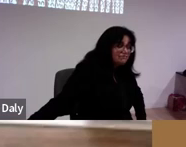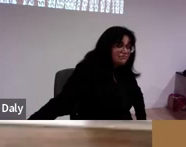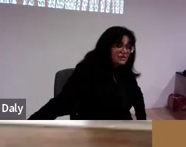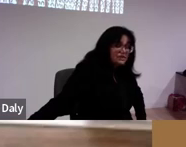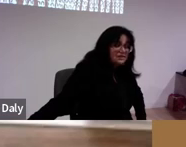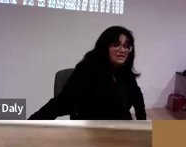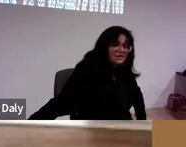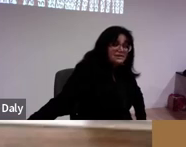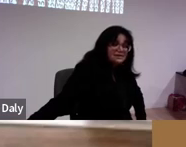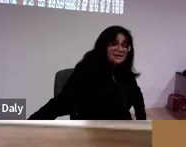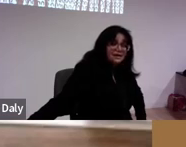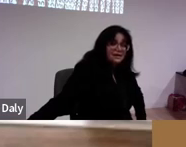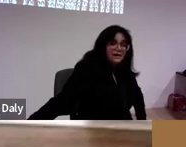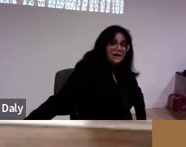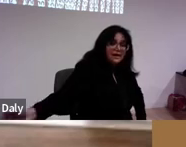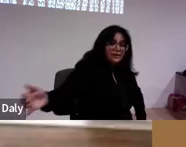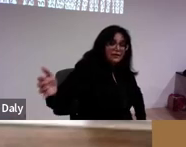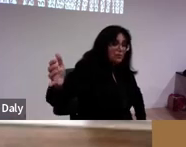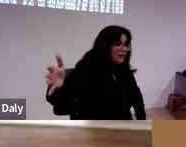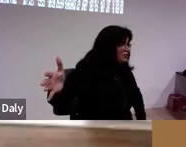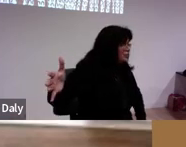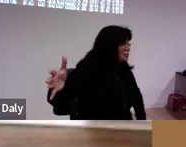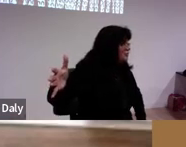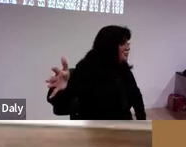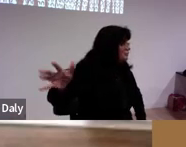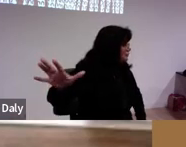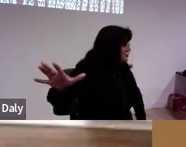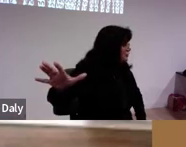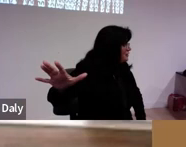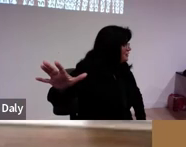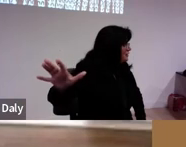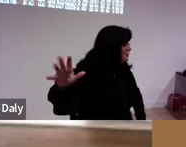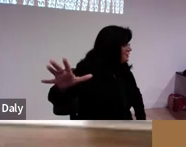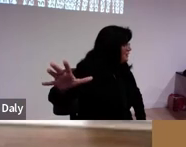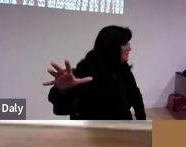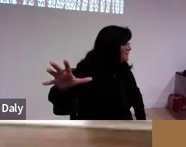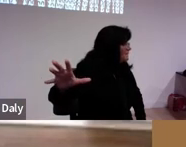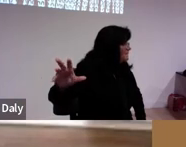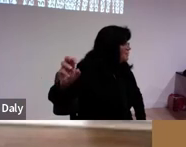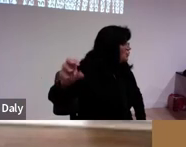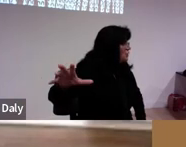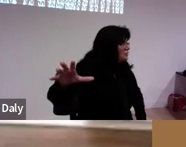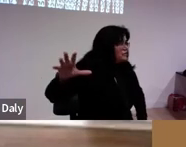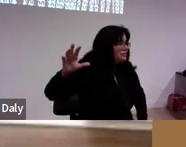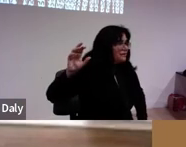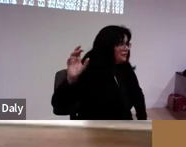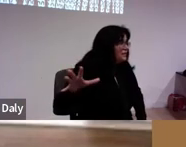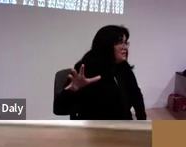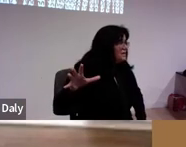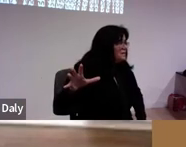1977, 76. And the Batgirl show